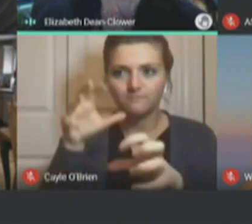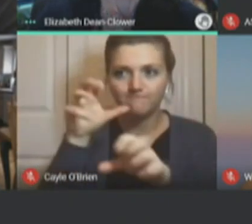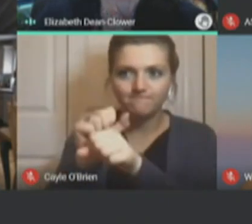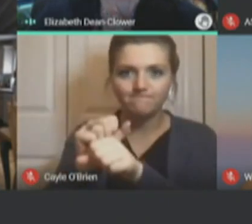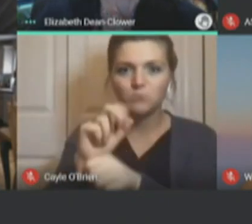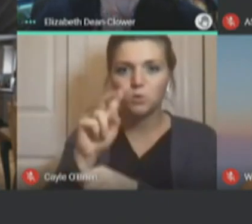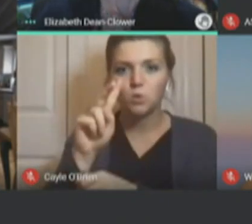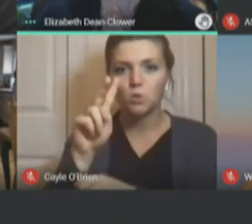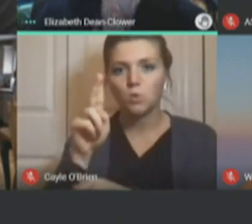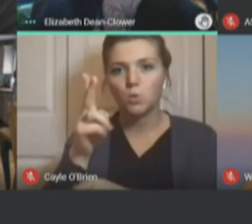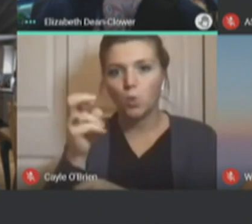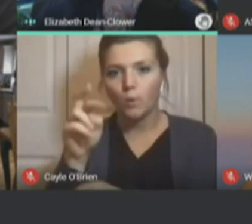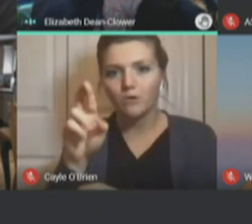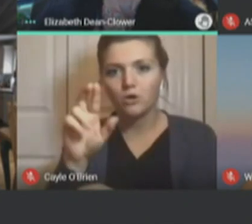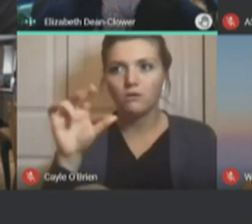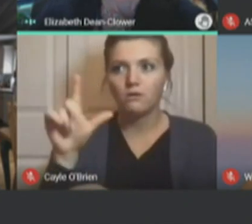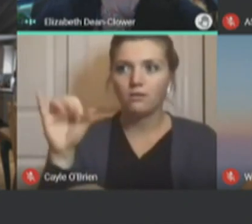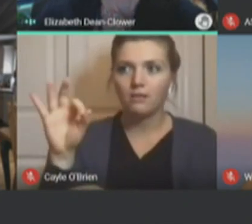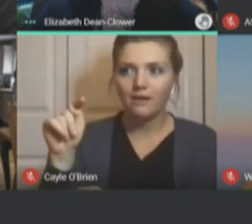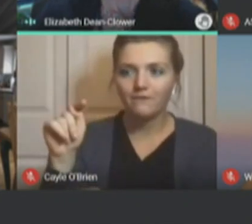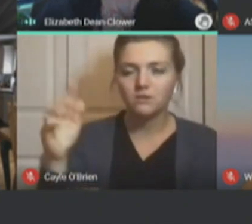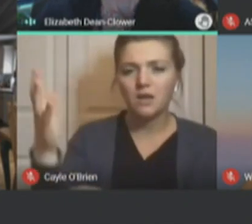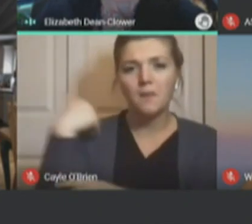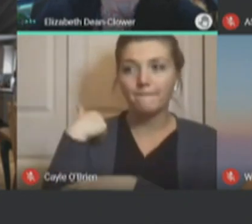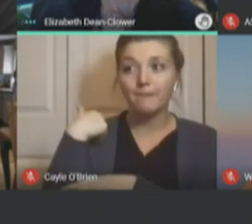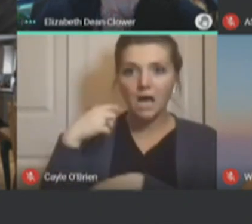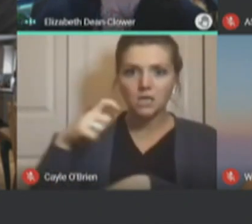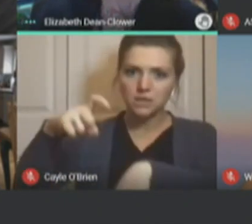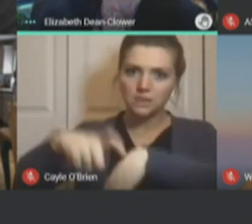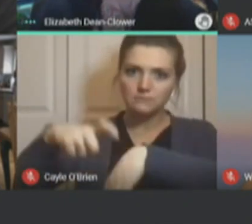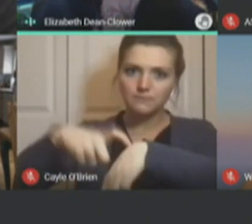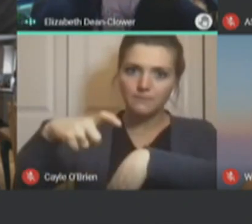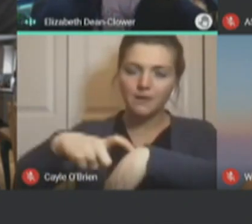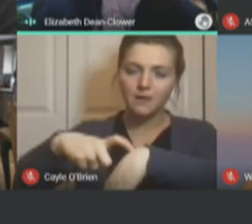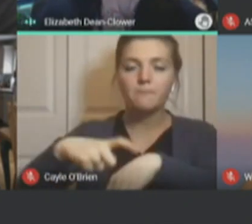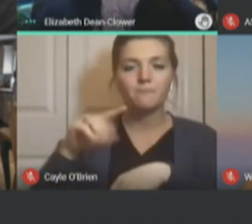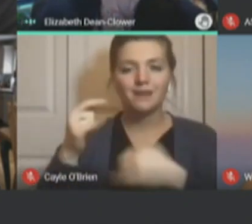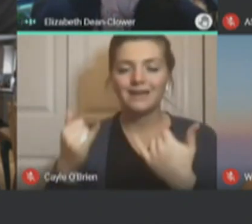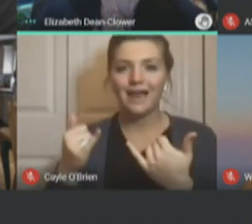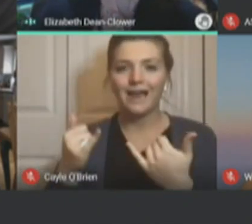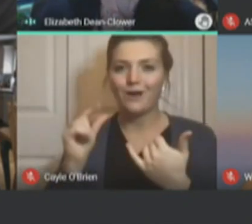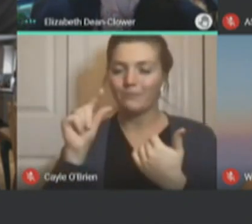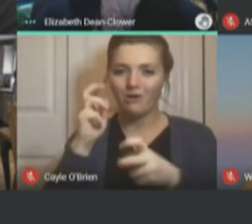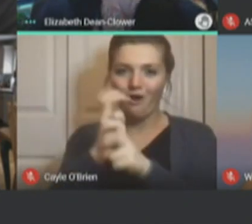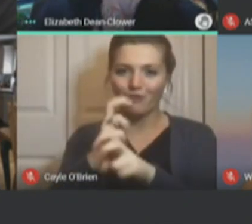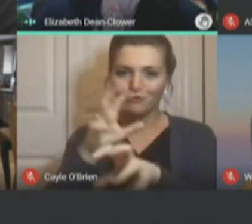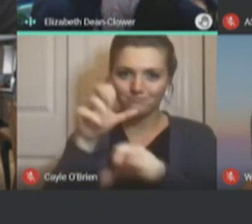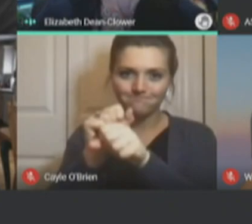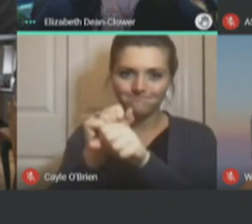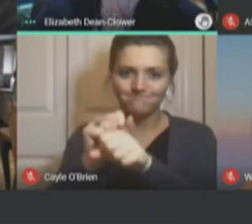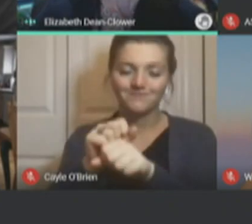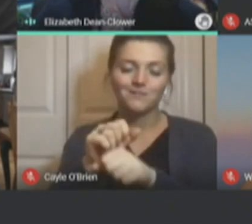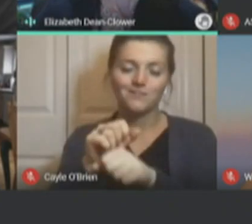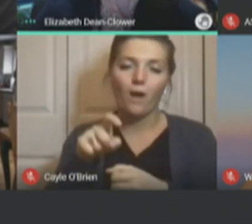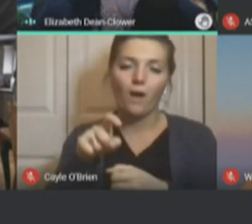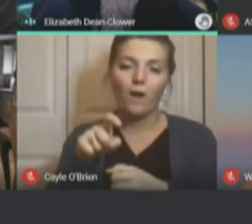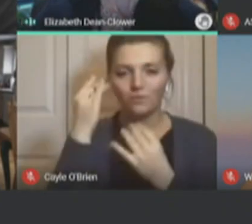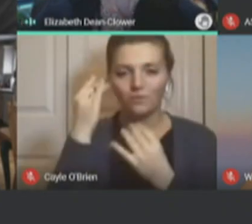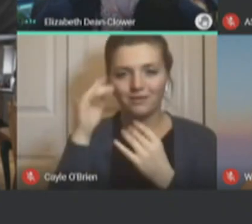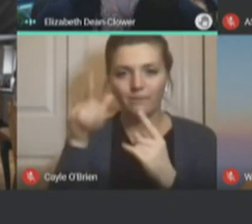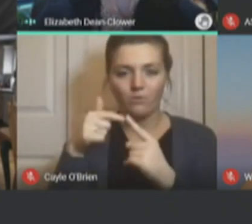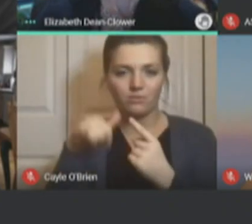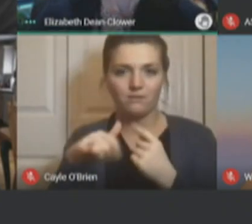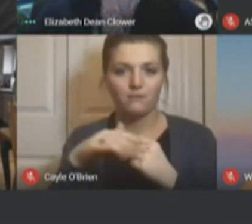punctually as it had been. That needs to be factored into the trip. But if anyone